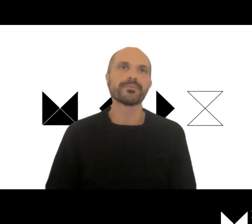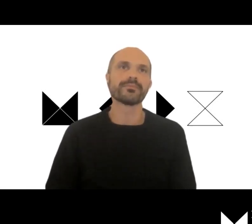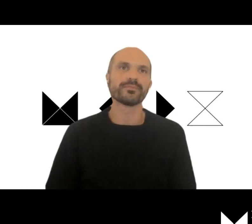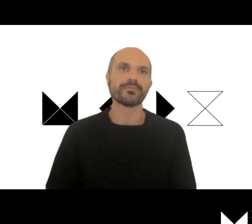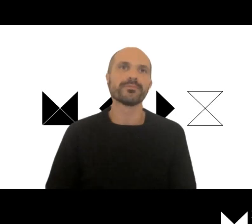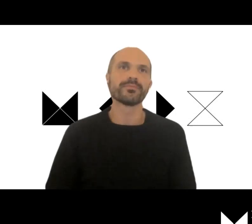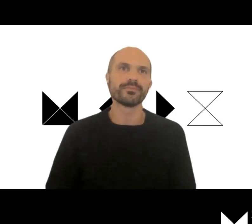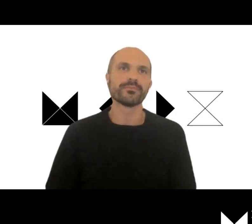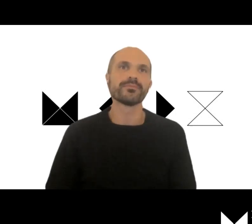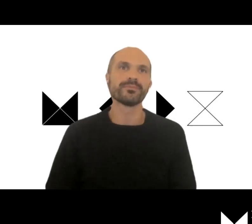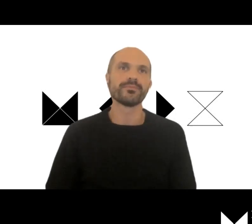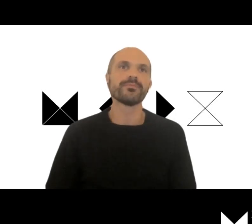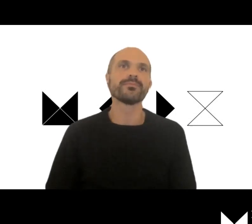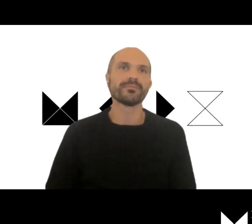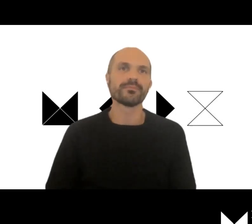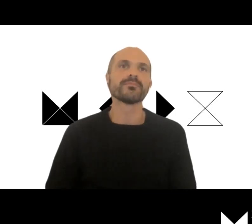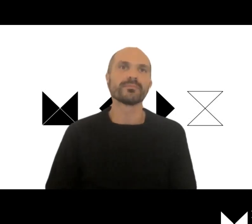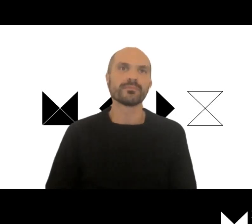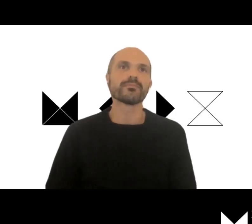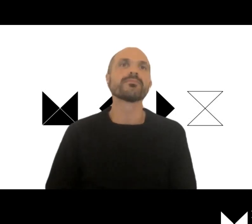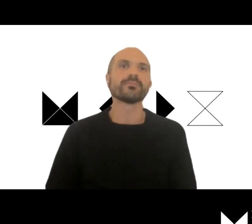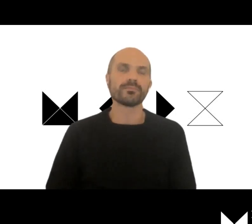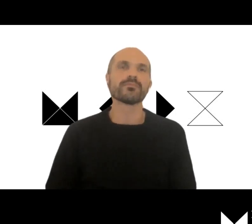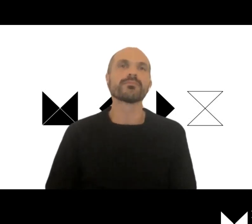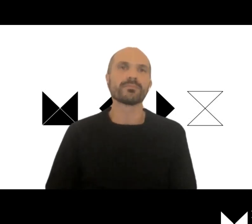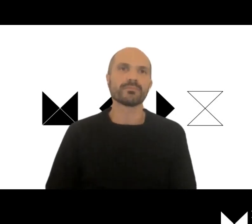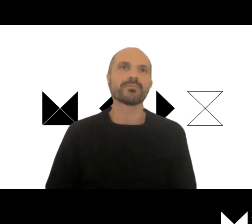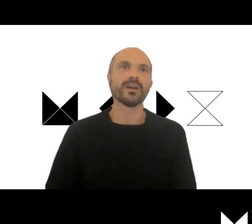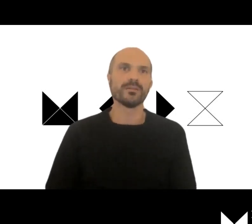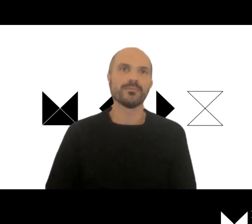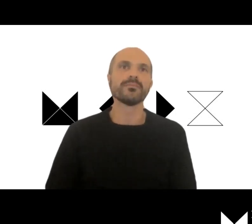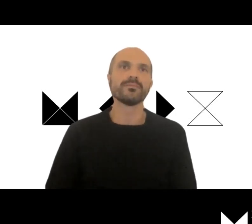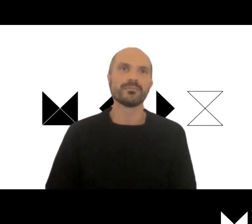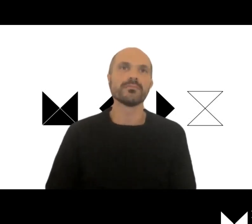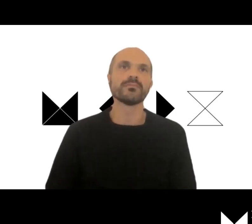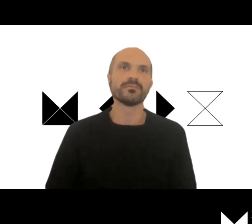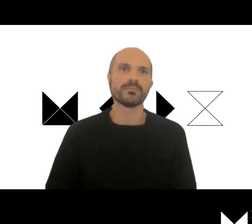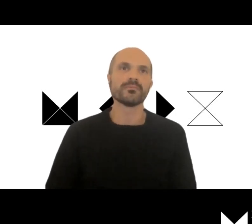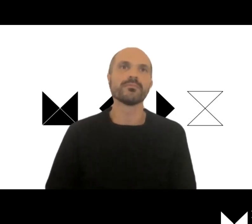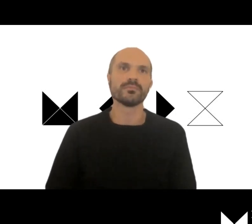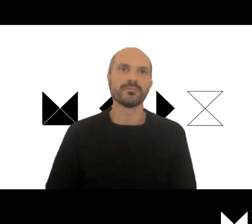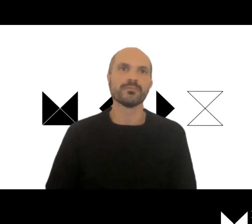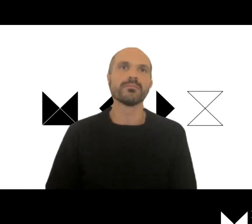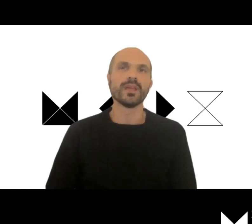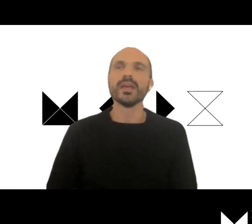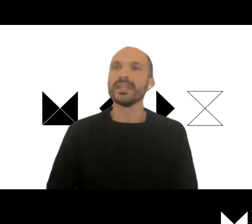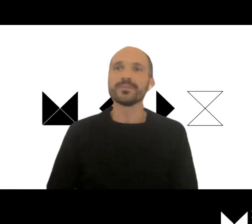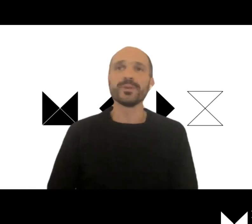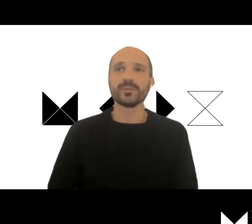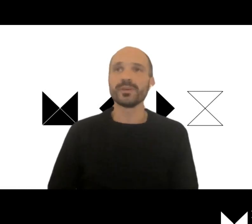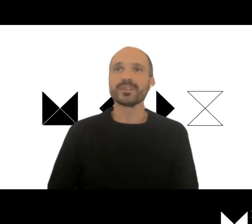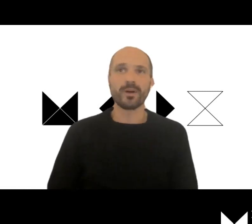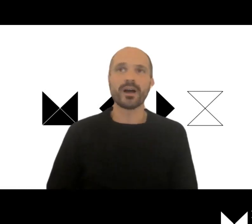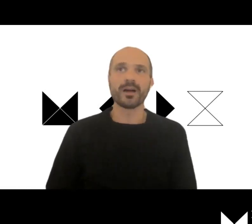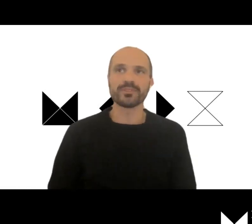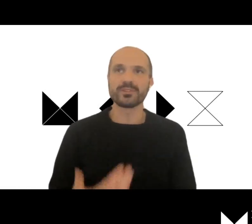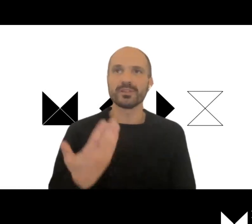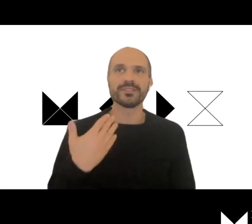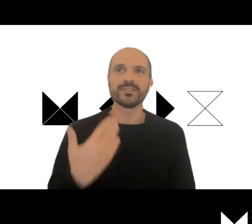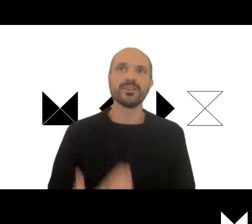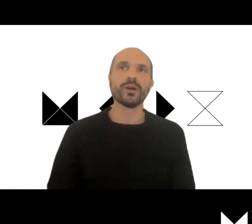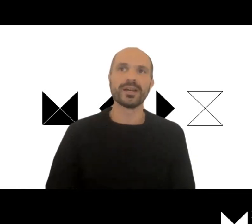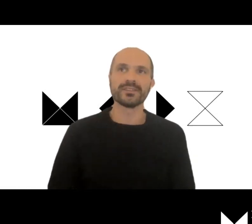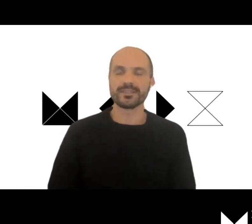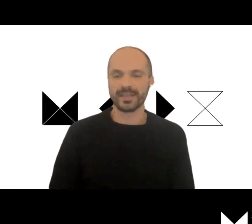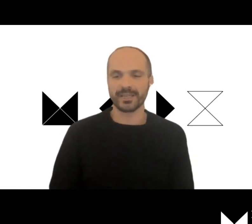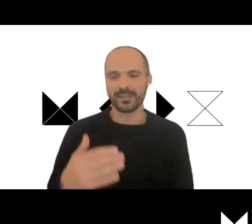that I'm convinced it will totally change in the coming years. And that's been the biggest obstacle, at